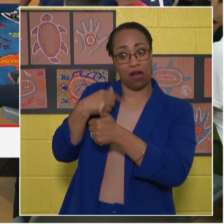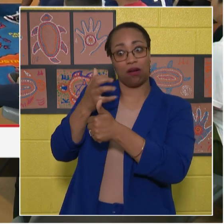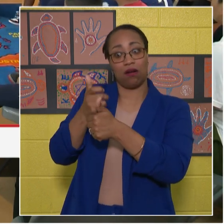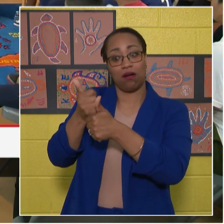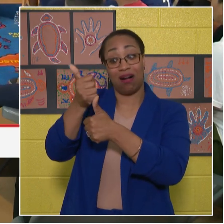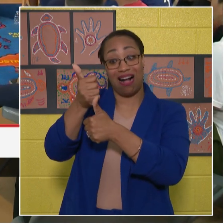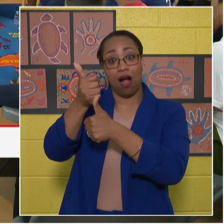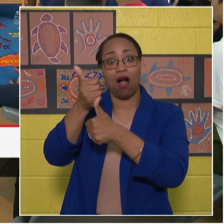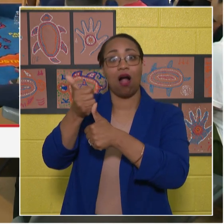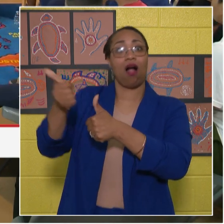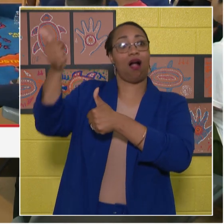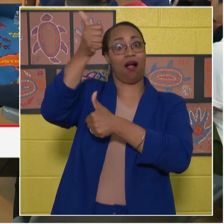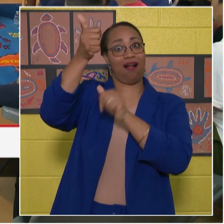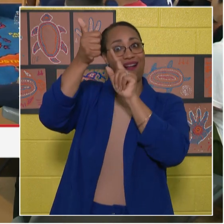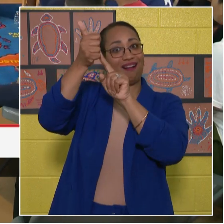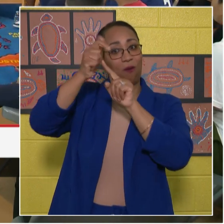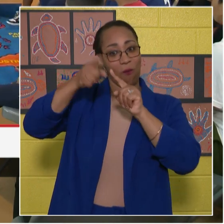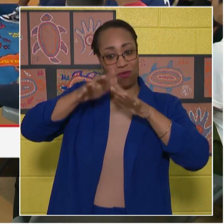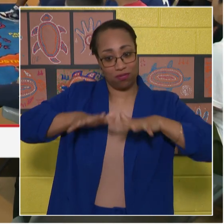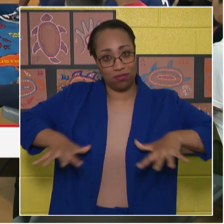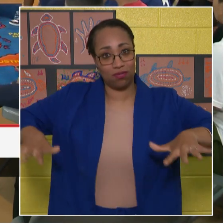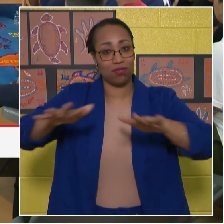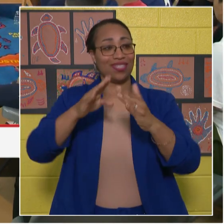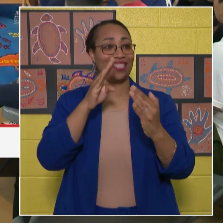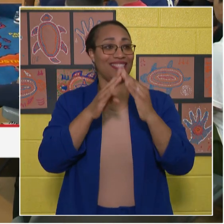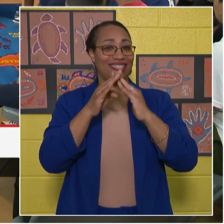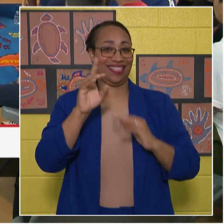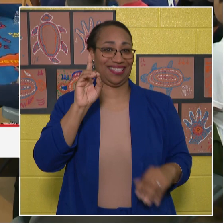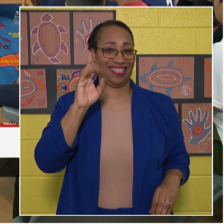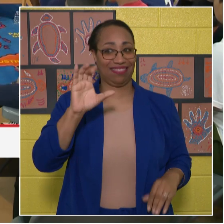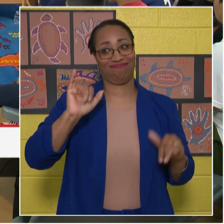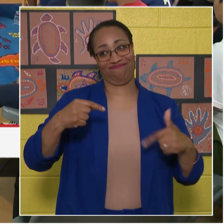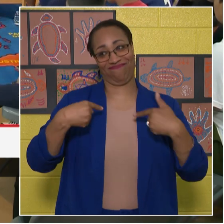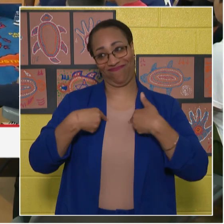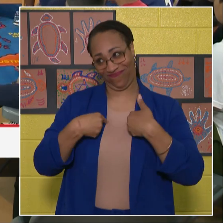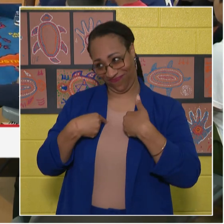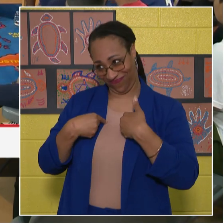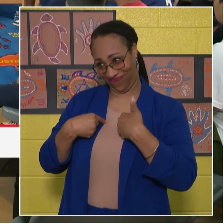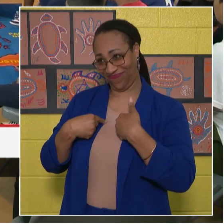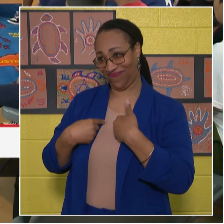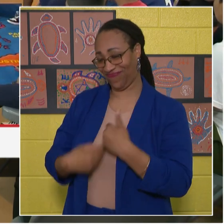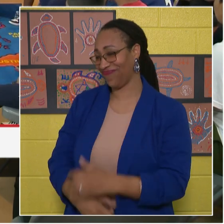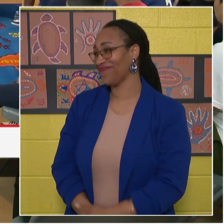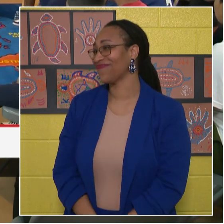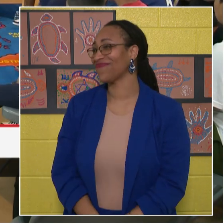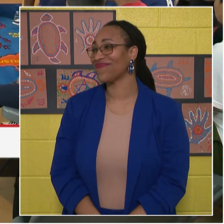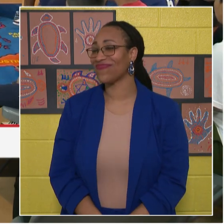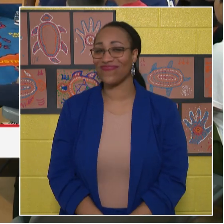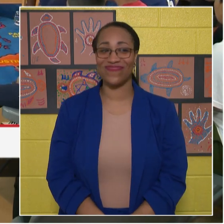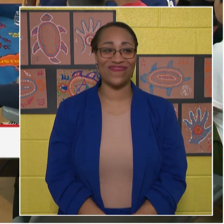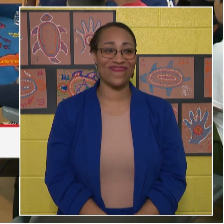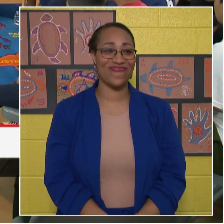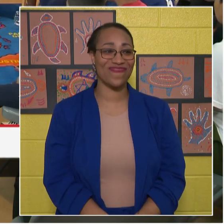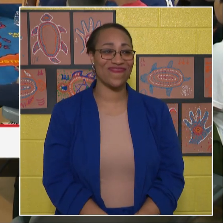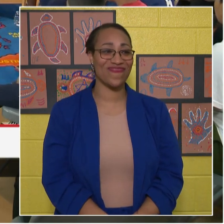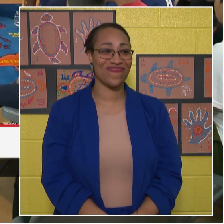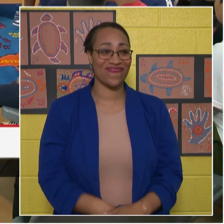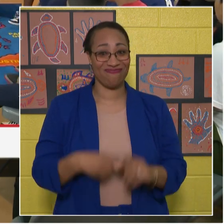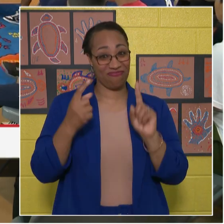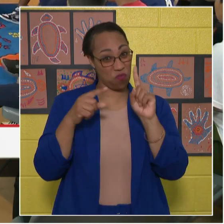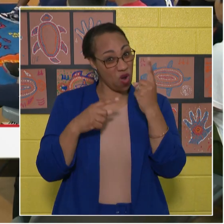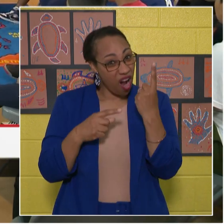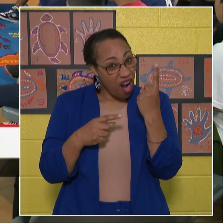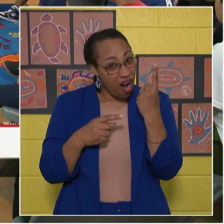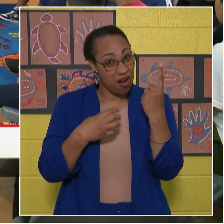Washington, D.C.'s government. And so there's one mayor, and then the